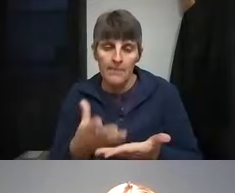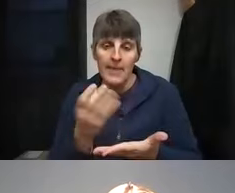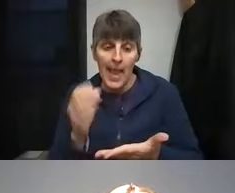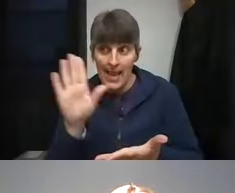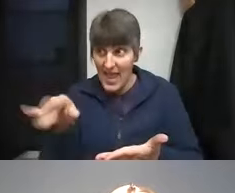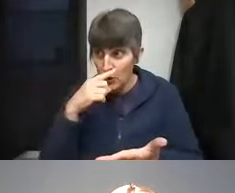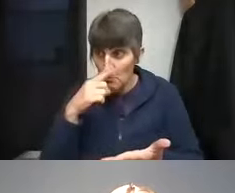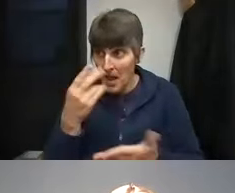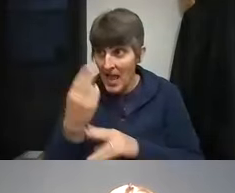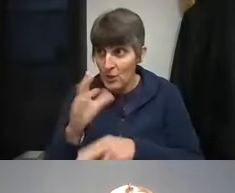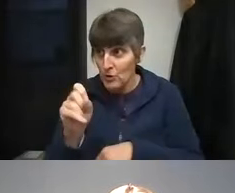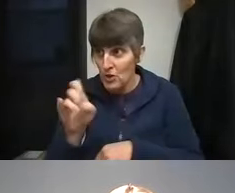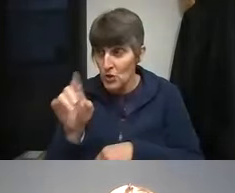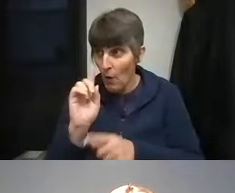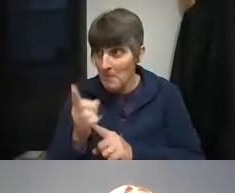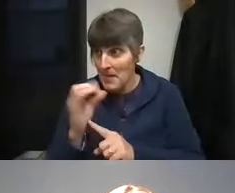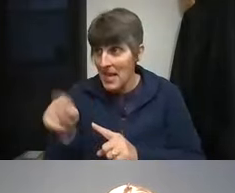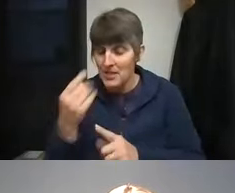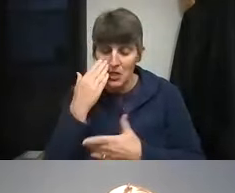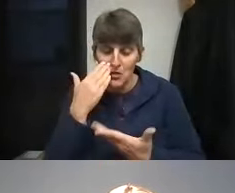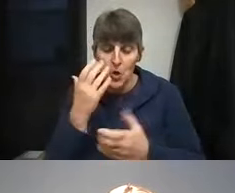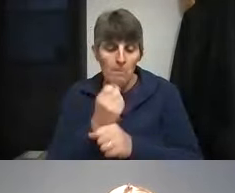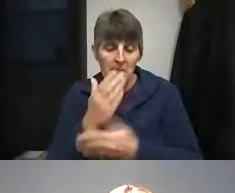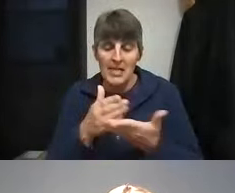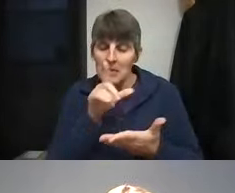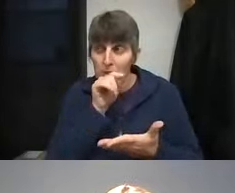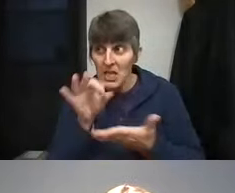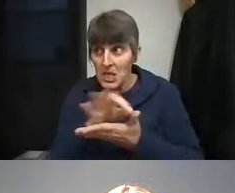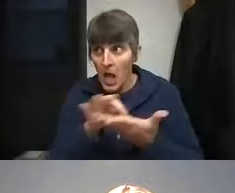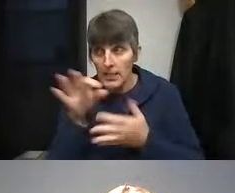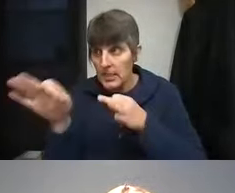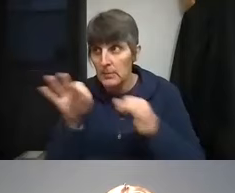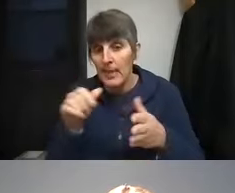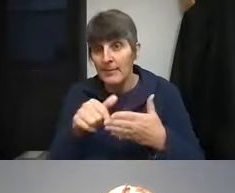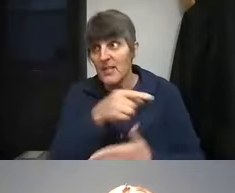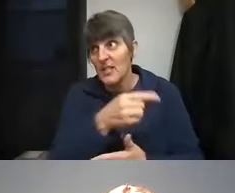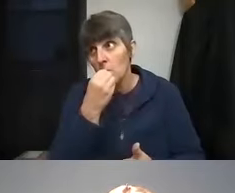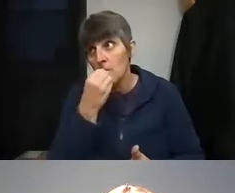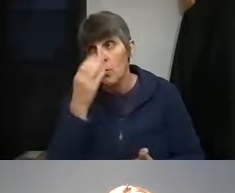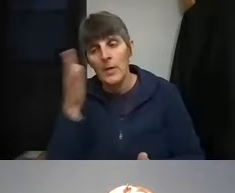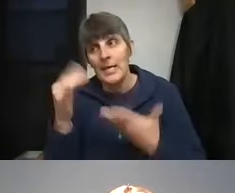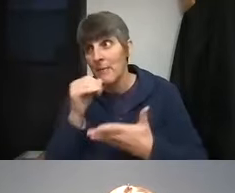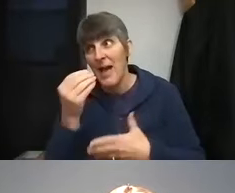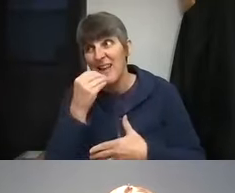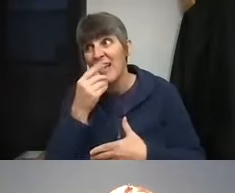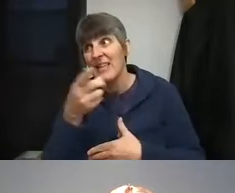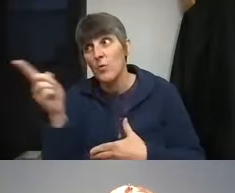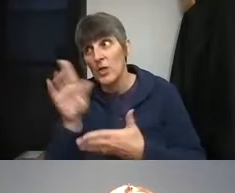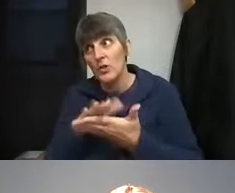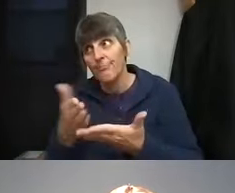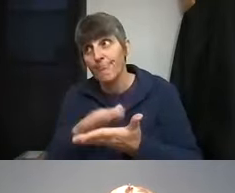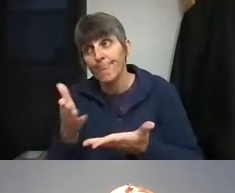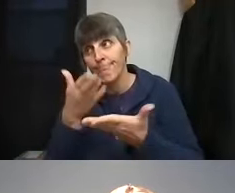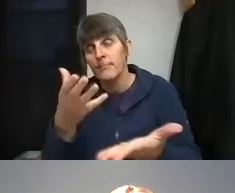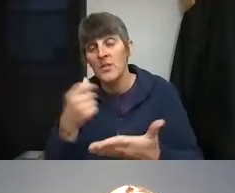can I use your stove for a minute and just, you know, make some chicken nuggets, explain him this is what he eats. He might not eat what you're